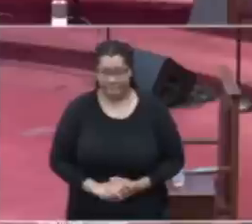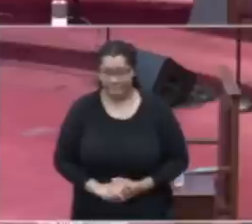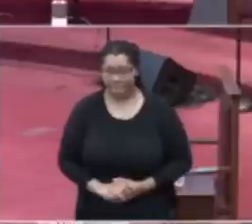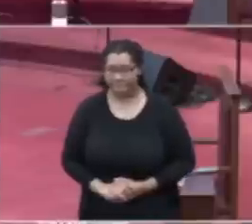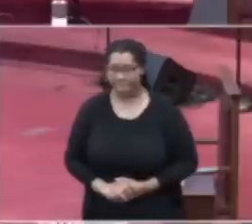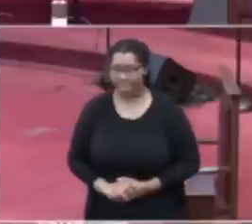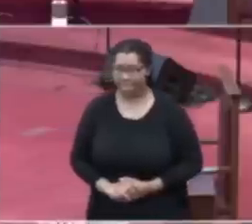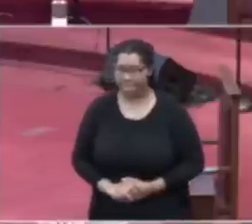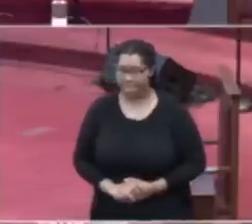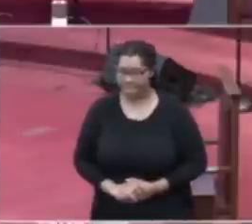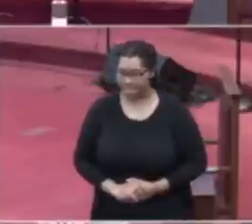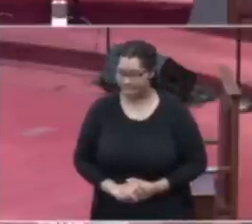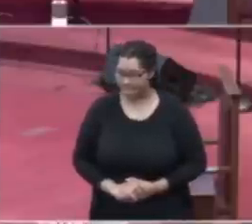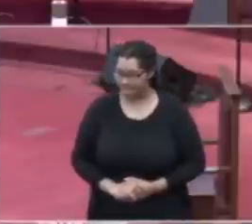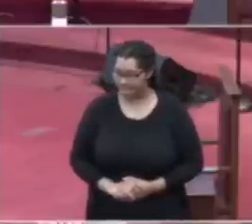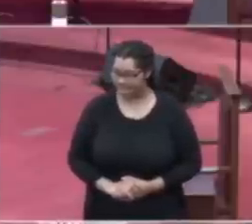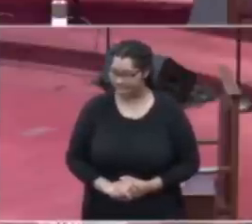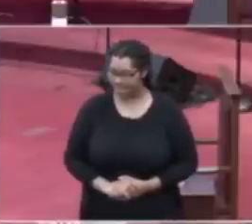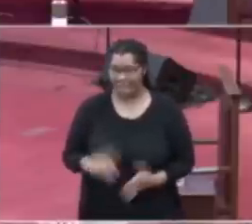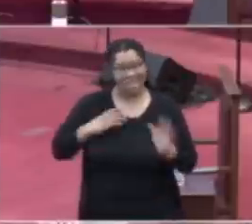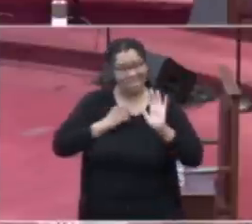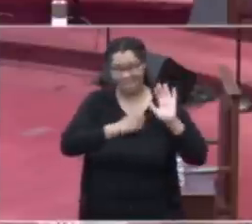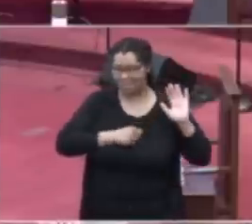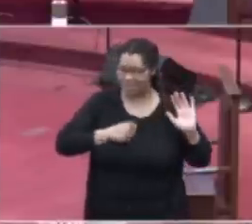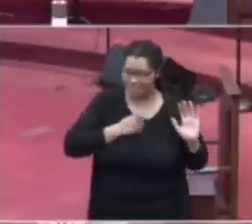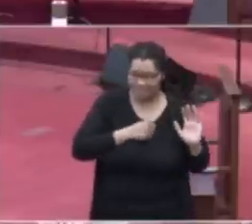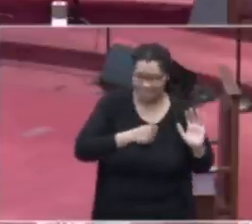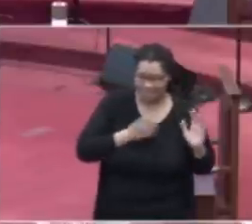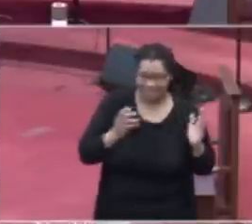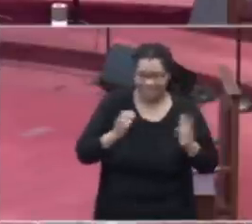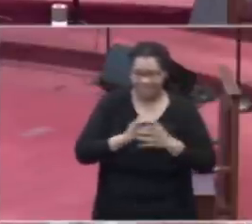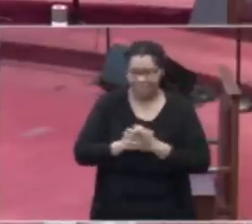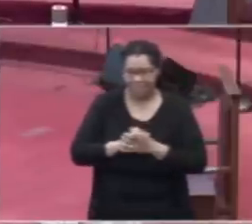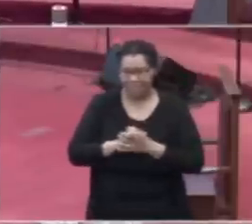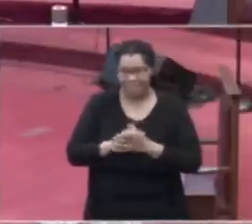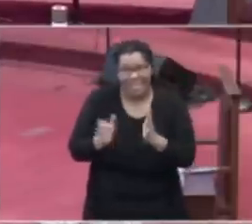It's the word. I'm sorry, y'all. You know, so